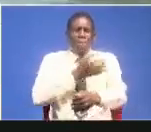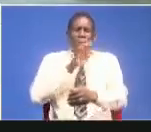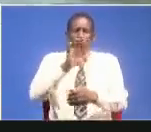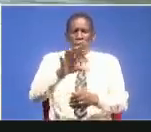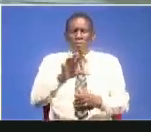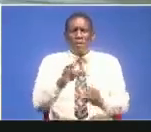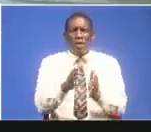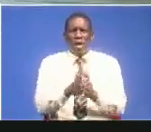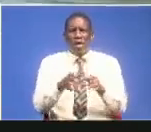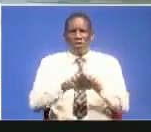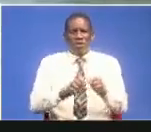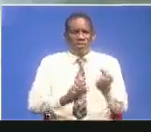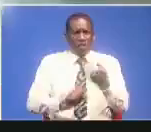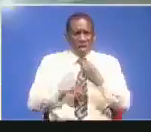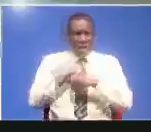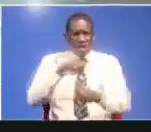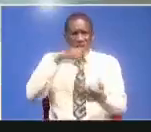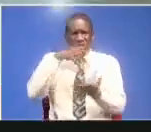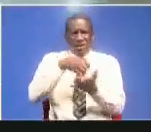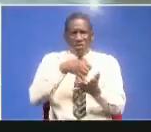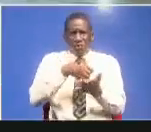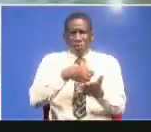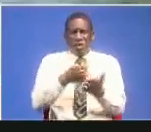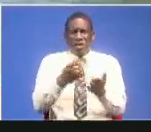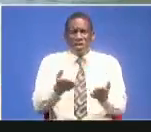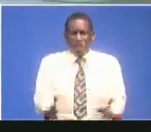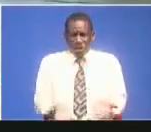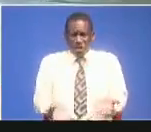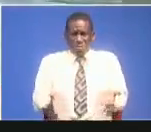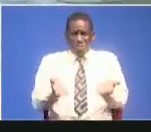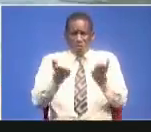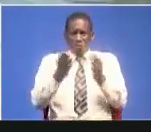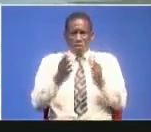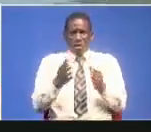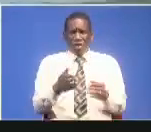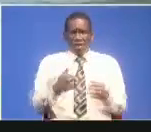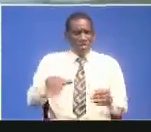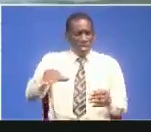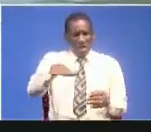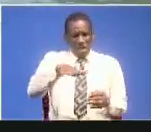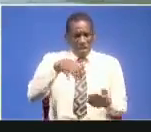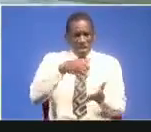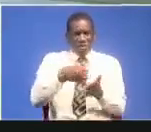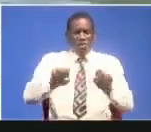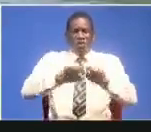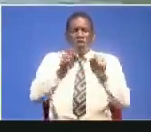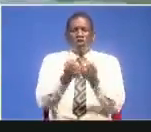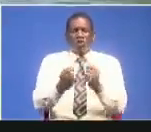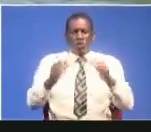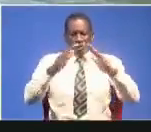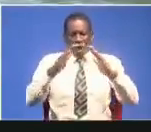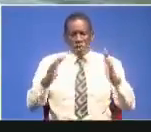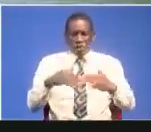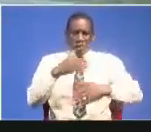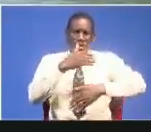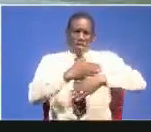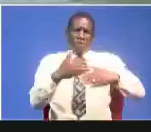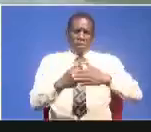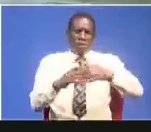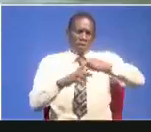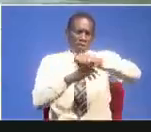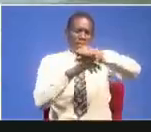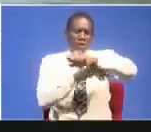empowerment and their active involvement in improving infrastructure, including social housing,